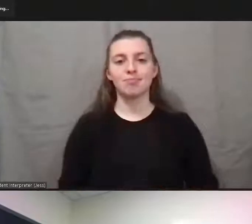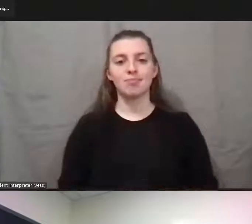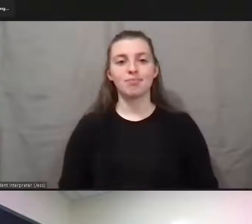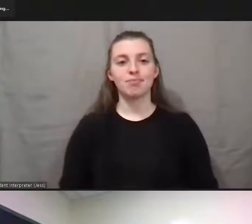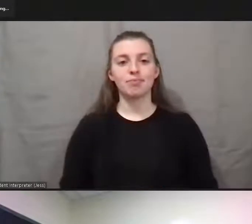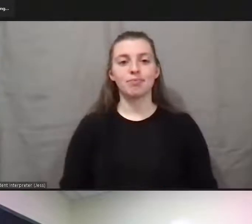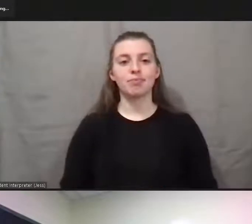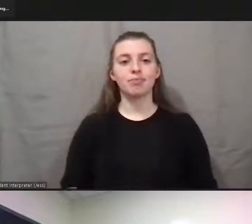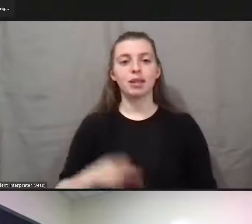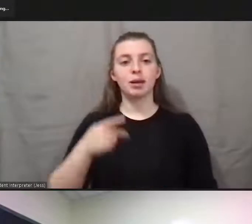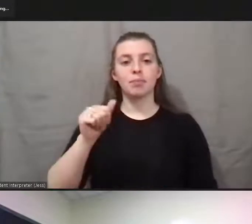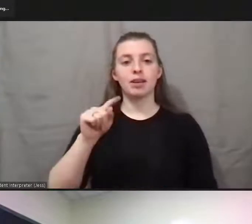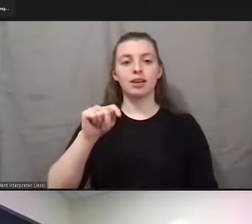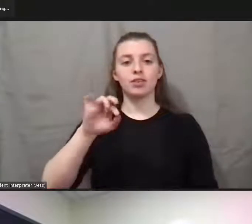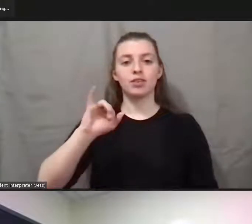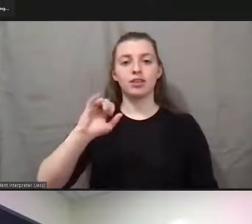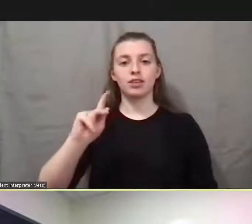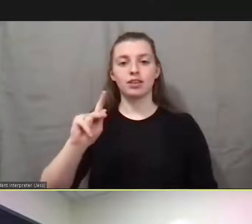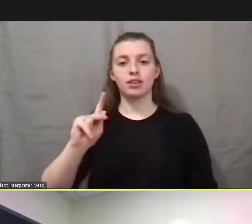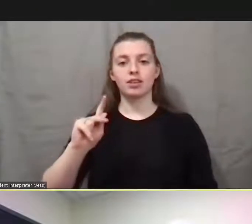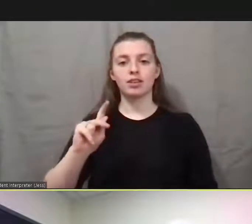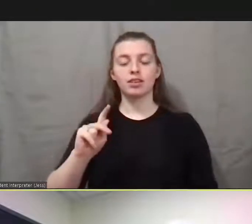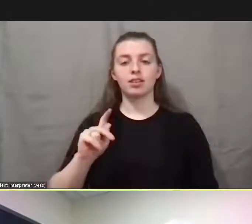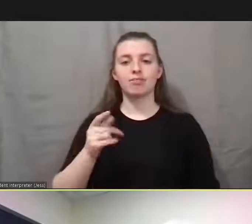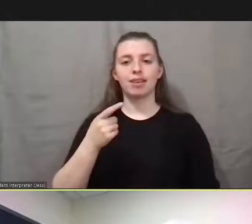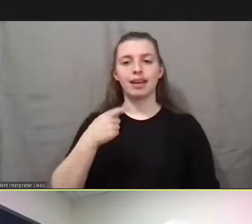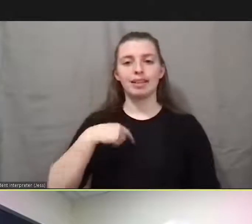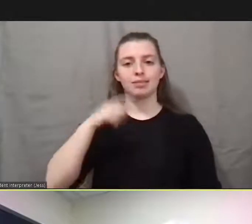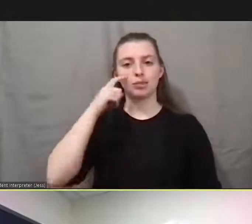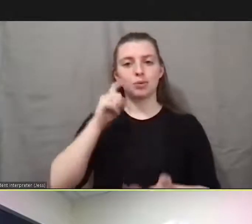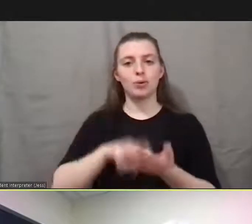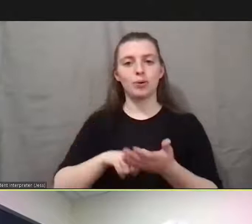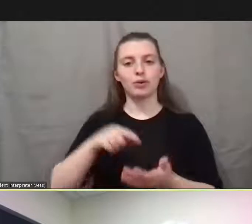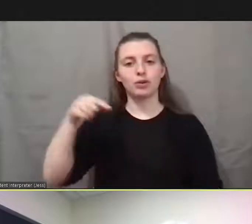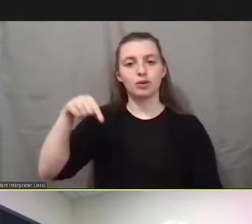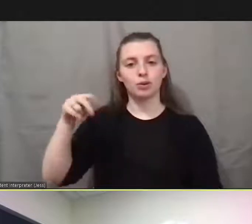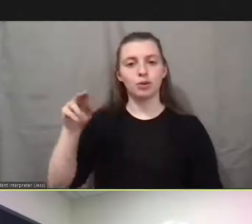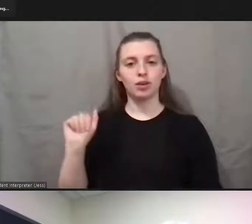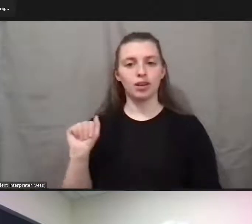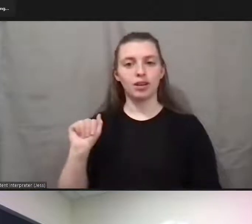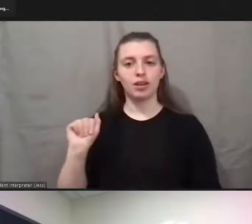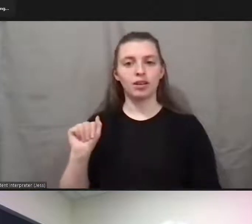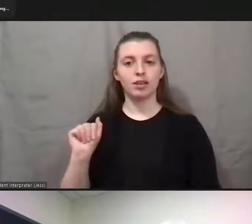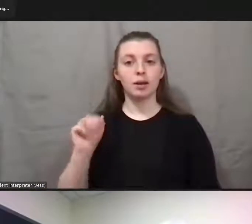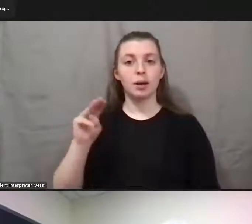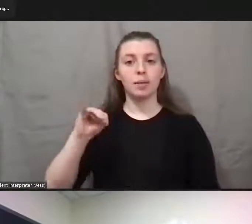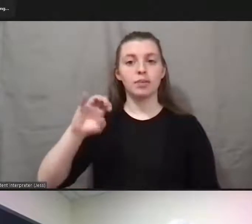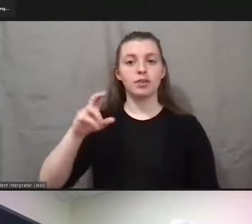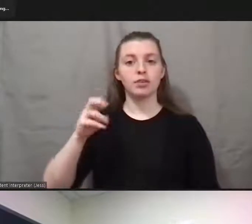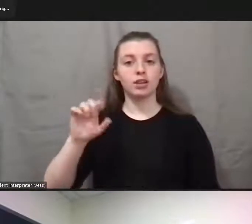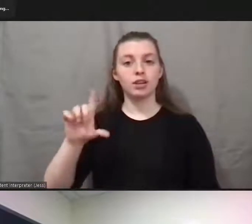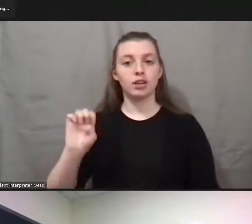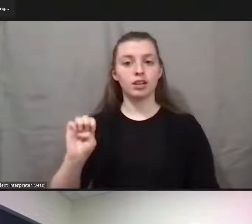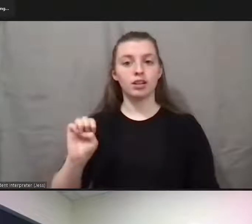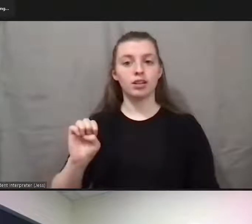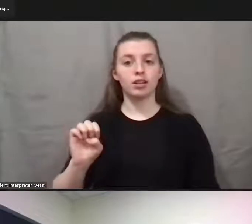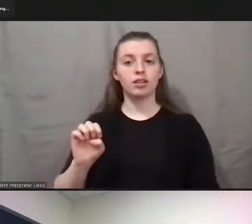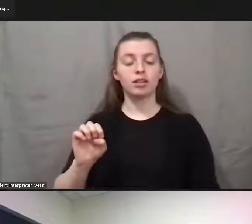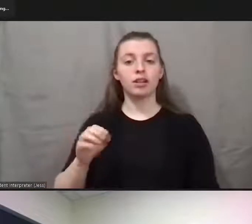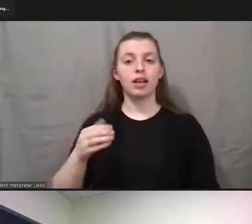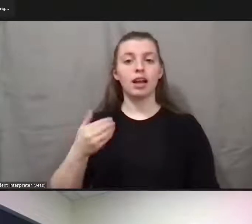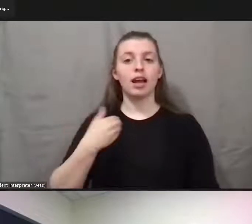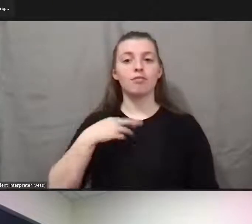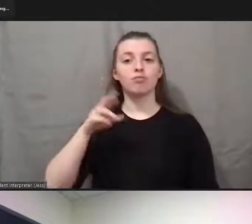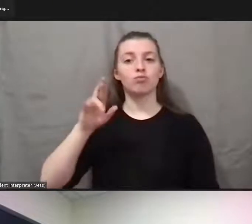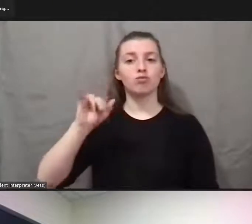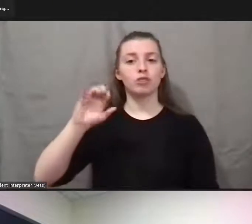much. And I see I'm looking at the Q&A again, and I see Michelle has said that she took the Rick Hansen Foundation Accessibility Certification